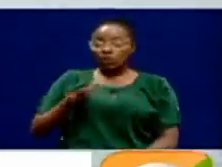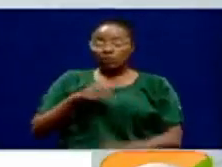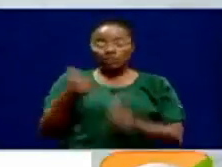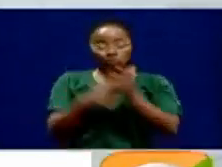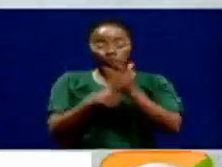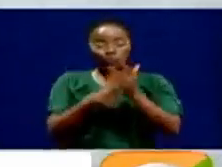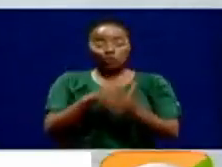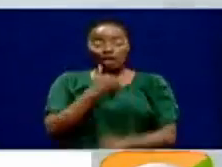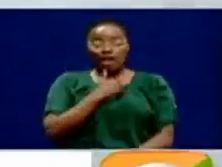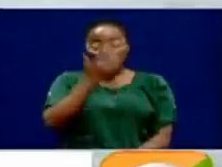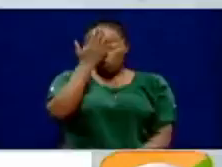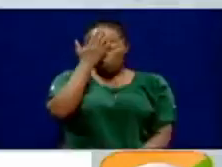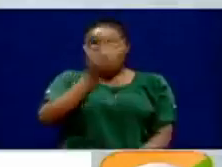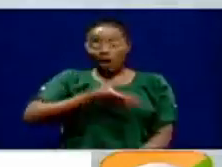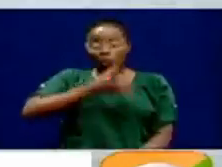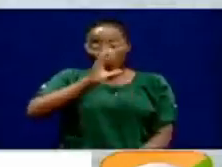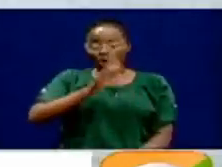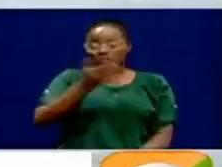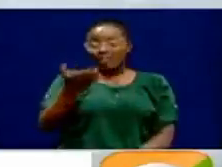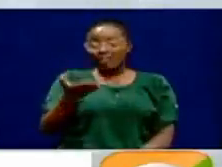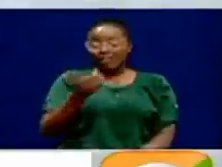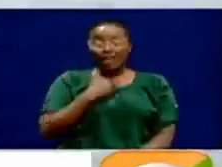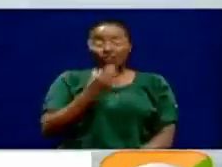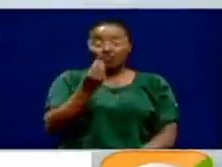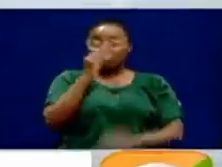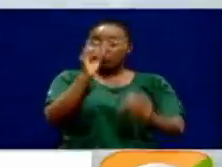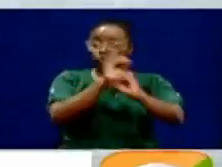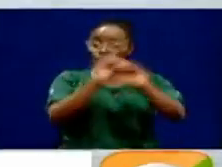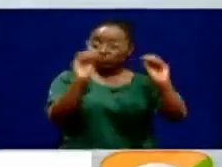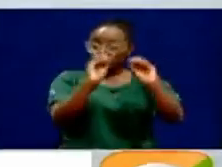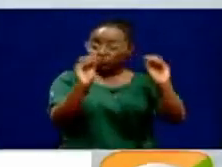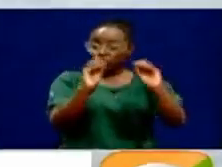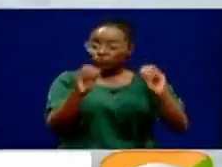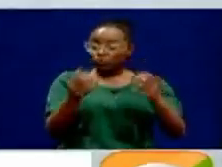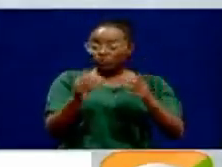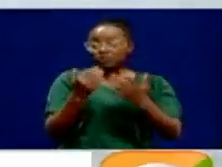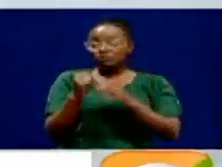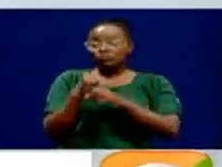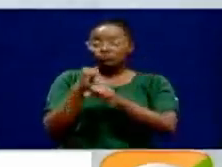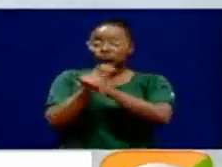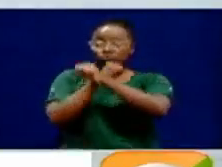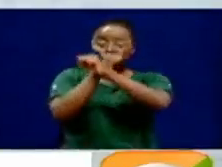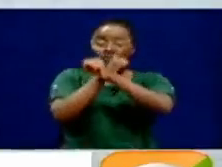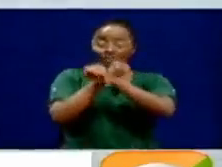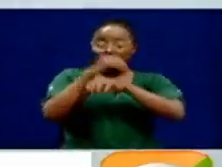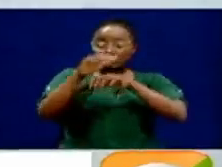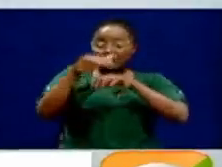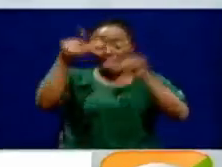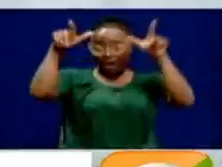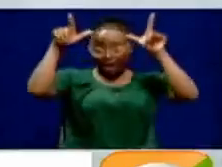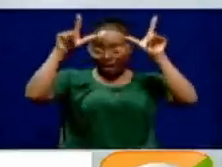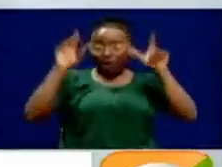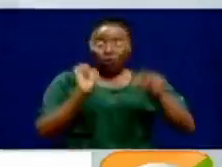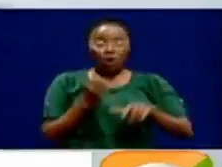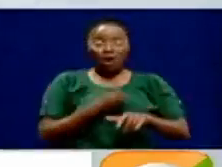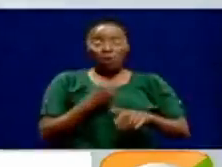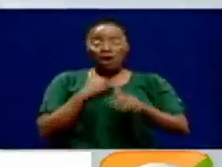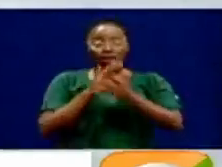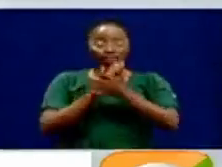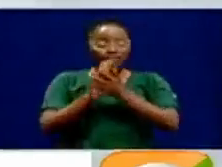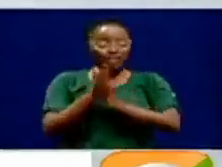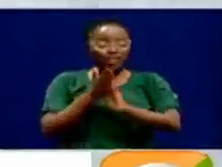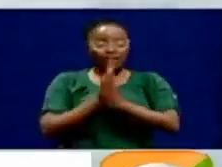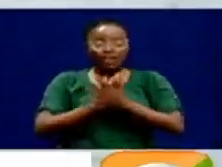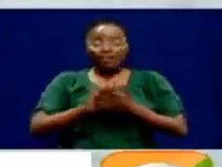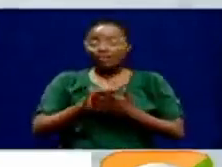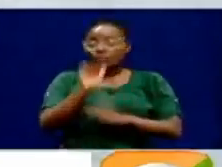tabu, maji imekuja, hata chakula hakuna, mahali kulinda ngombe yetu hakuna, na sisi tunatabu saa hii.